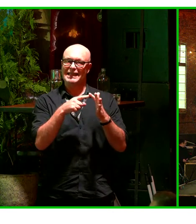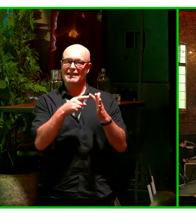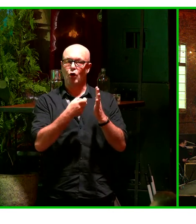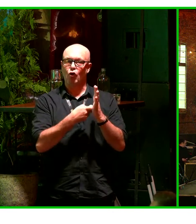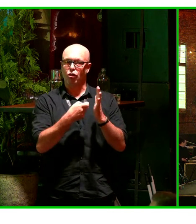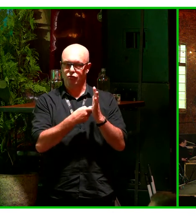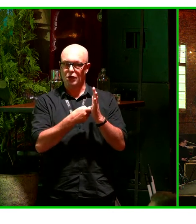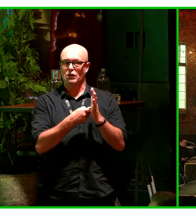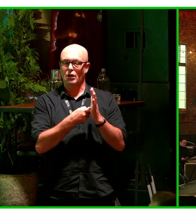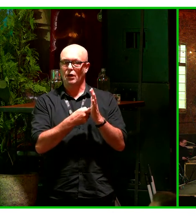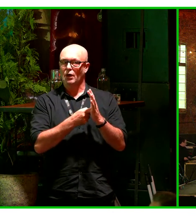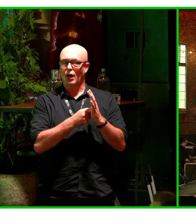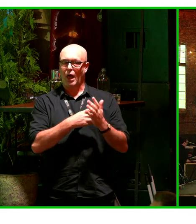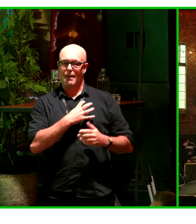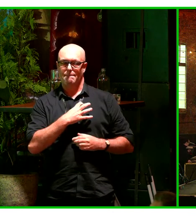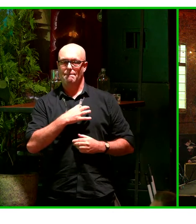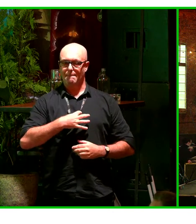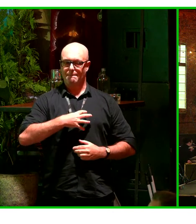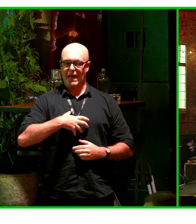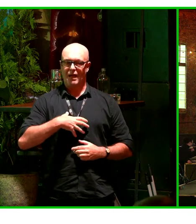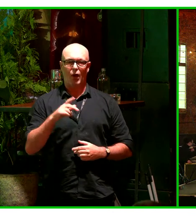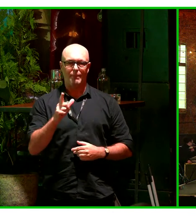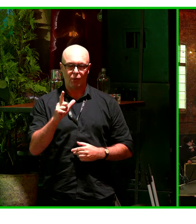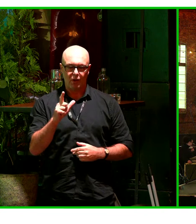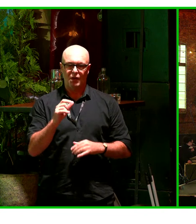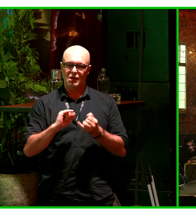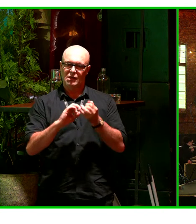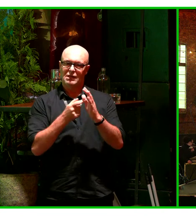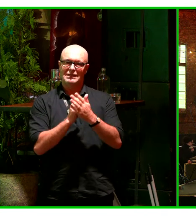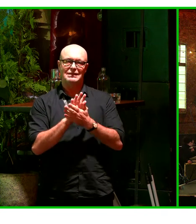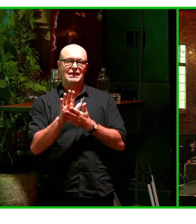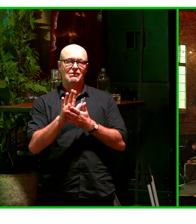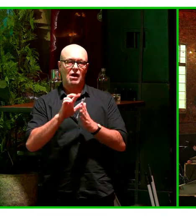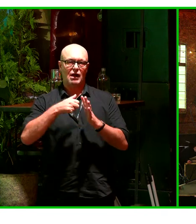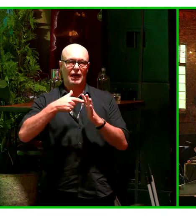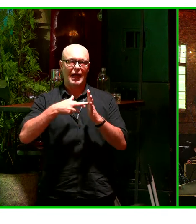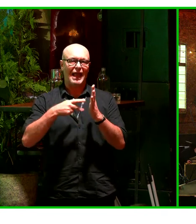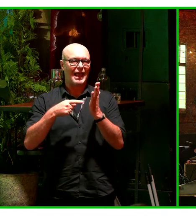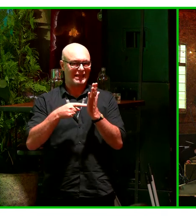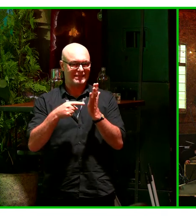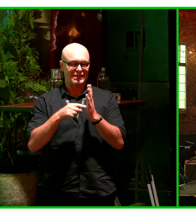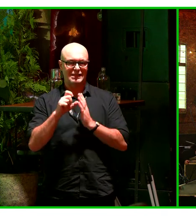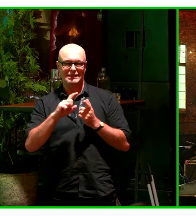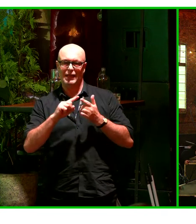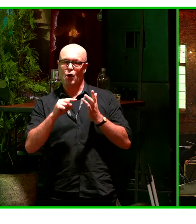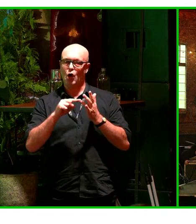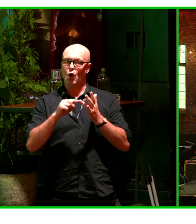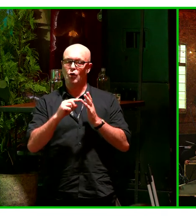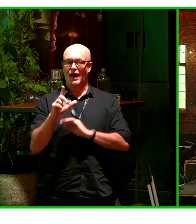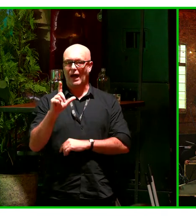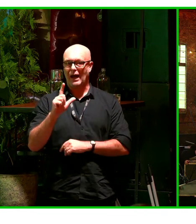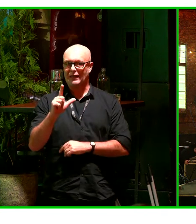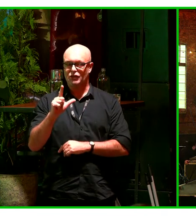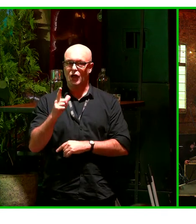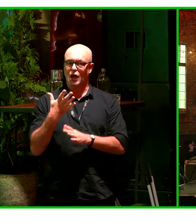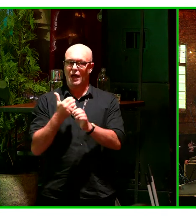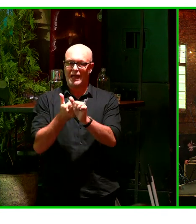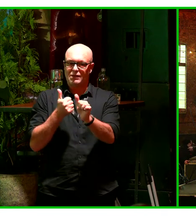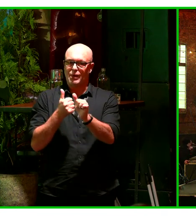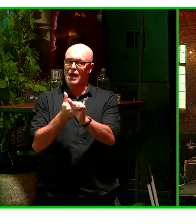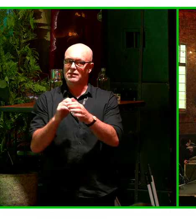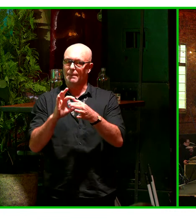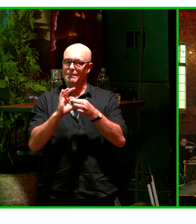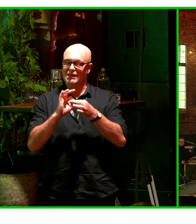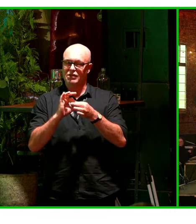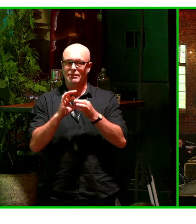Liverpool City Region. We've got Sarah Kemp, who is the CEO of the Lancashire Enterprise Partnership. We've got Lord